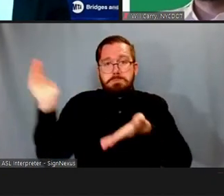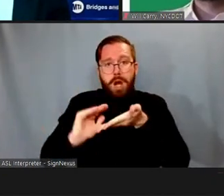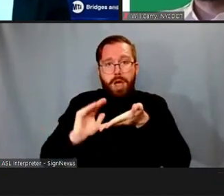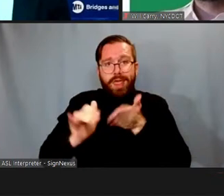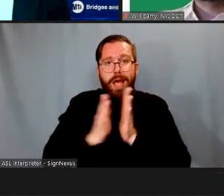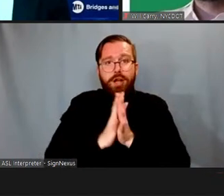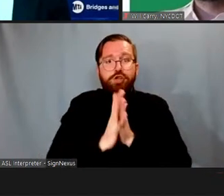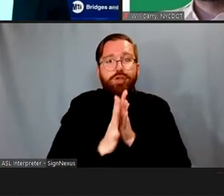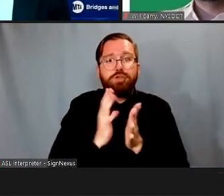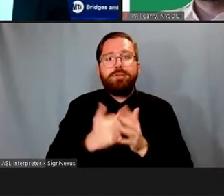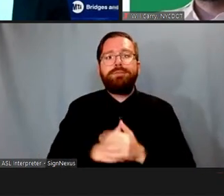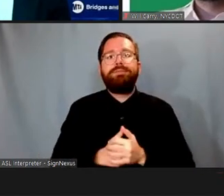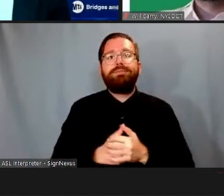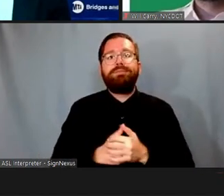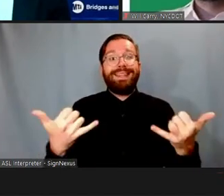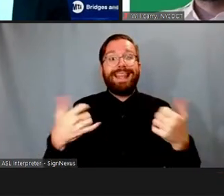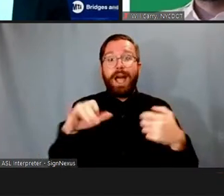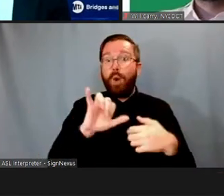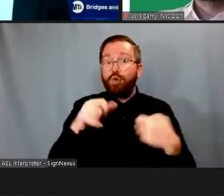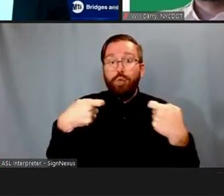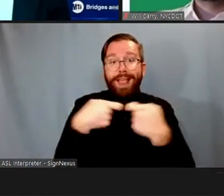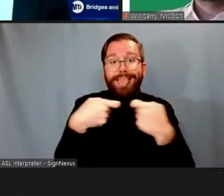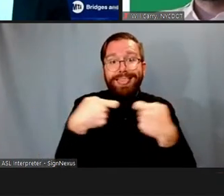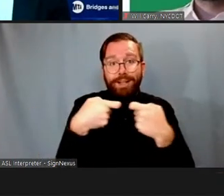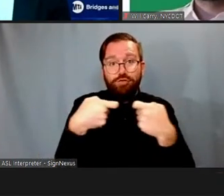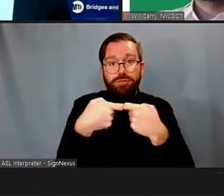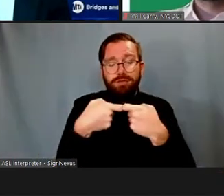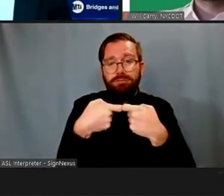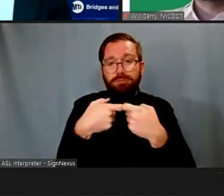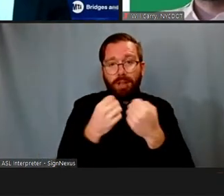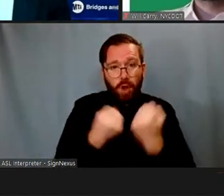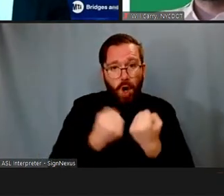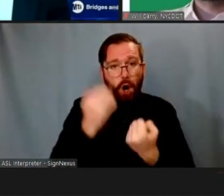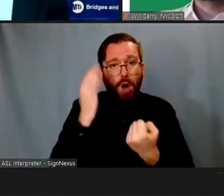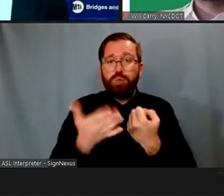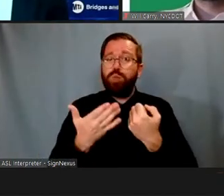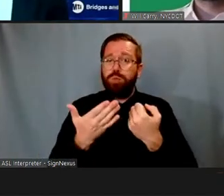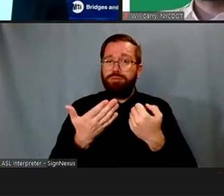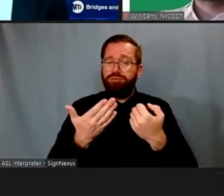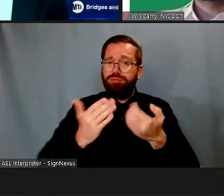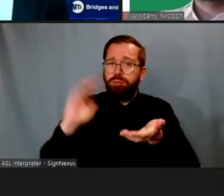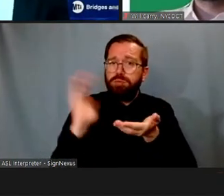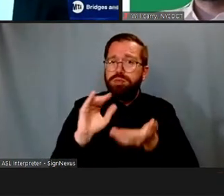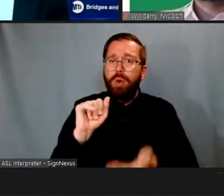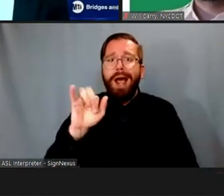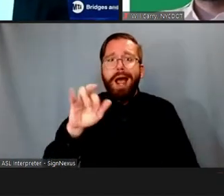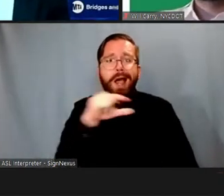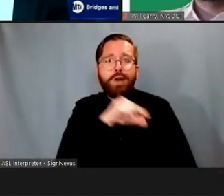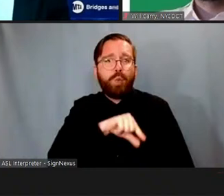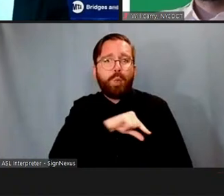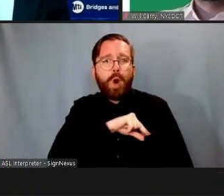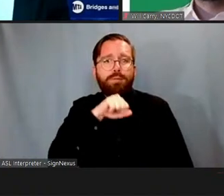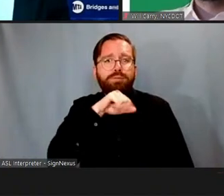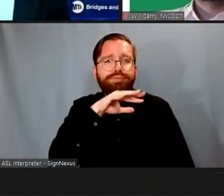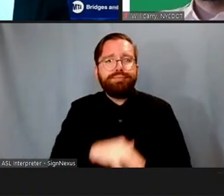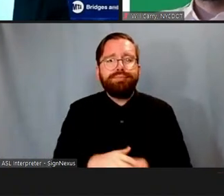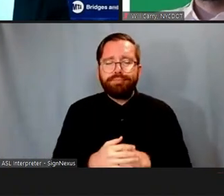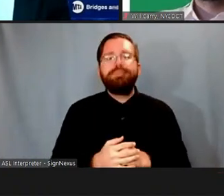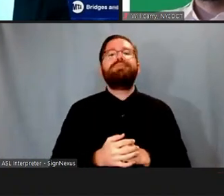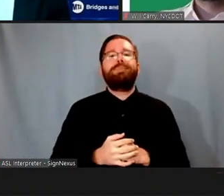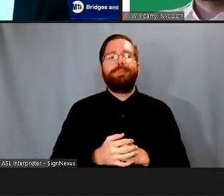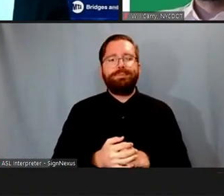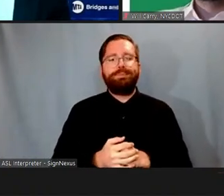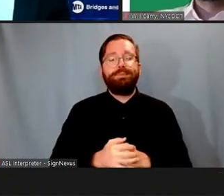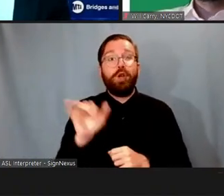negate the so-called concern with air pollution you have not adequately studied the unintended consequences and how your plan will deep